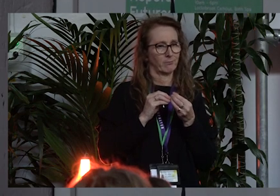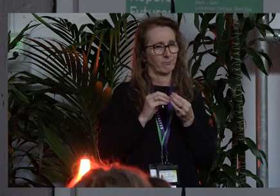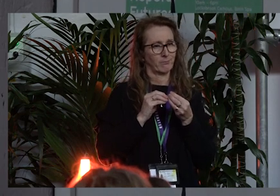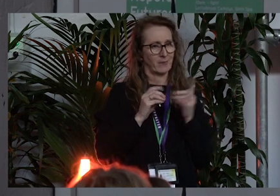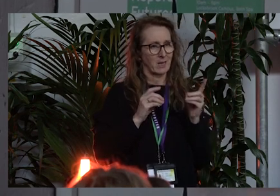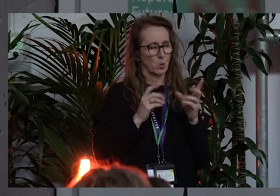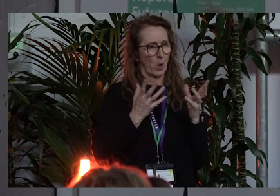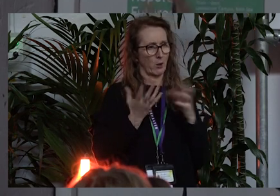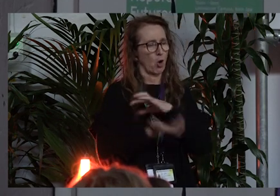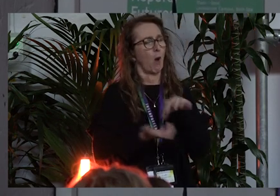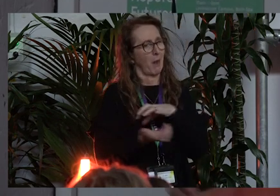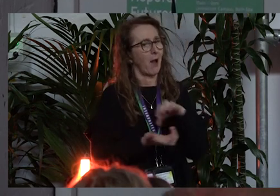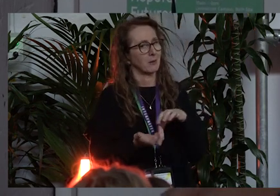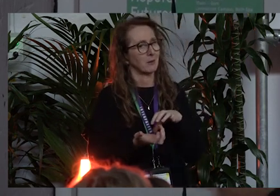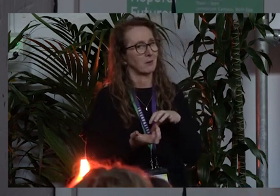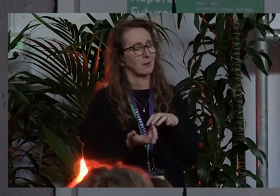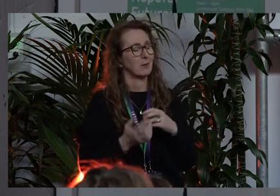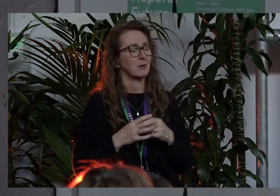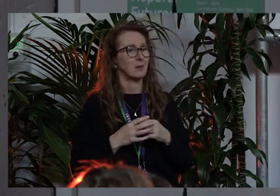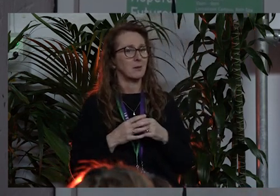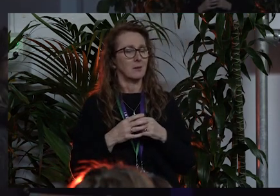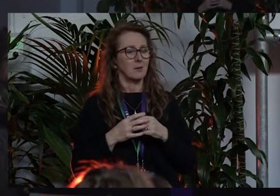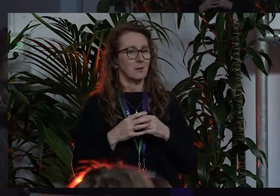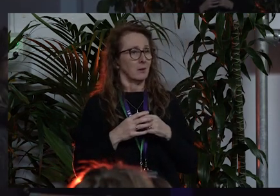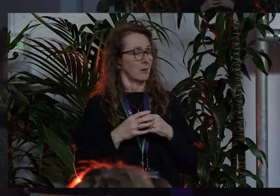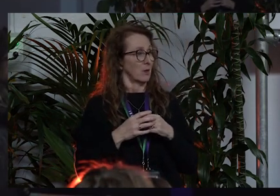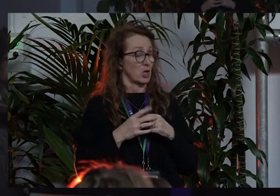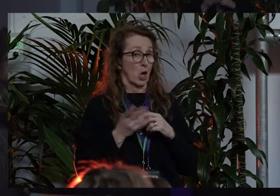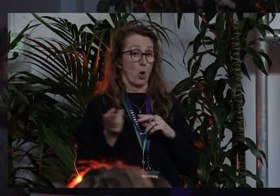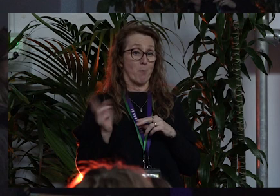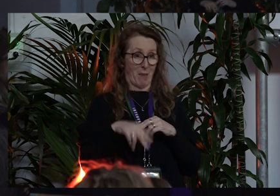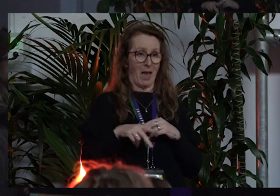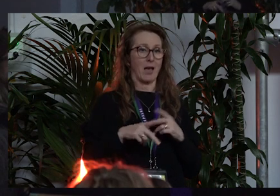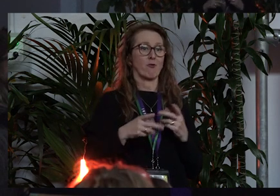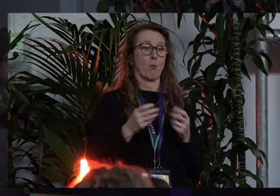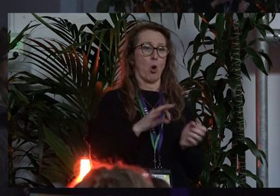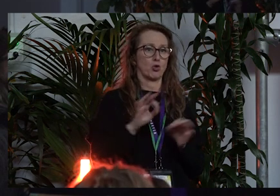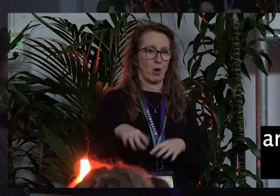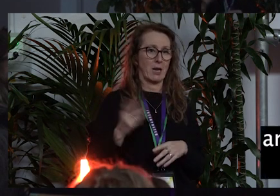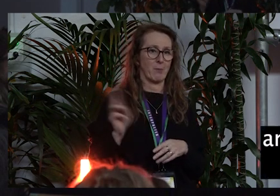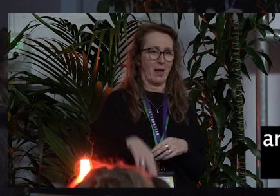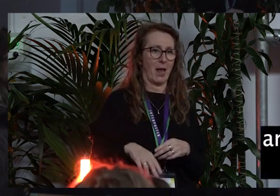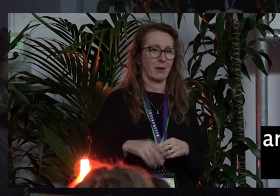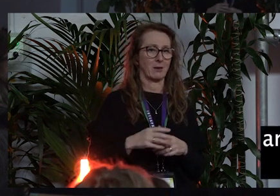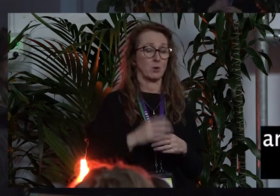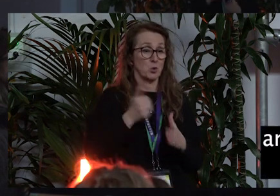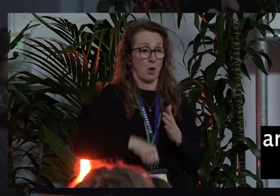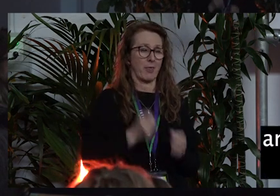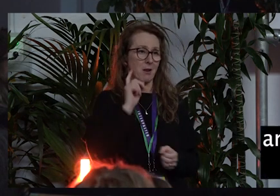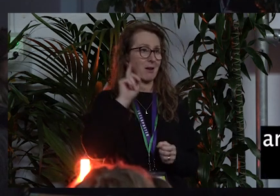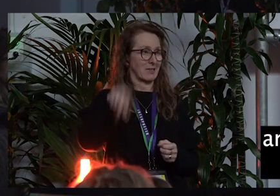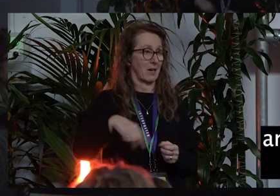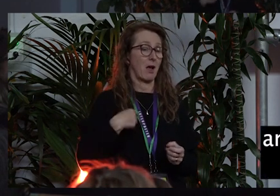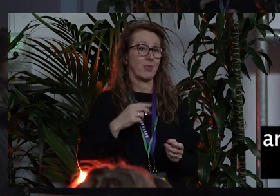a big complex avenue to go down. So so we've just come back from Melbourne, we've just started developing this idea, and then in a couple of weeks we go